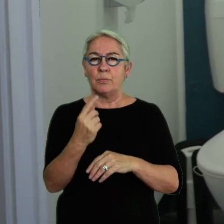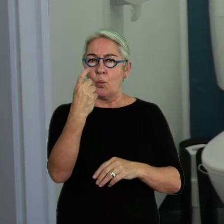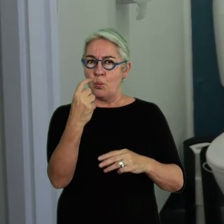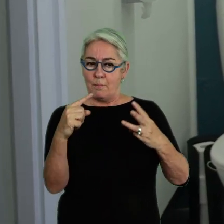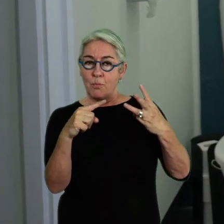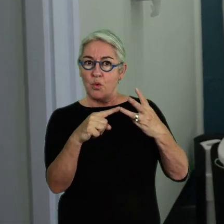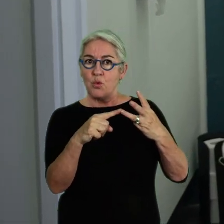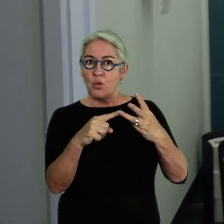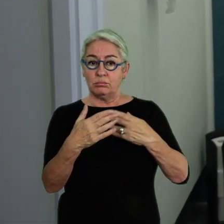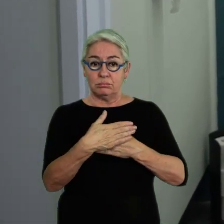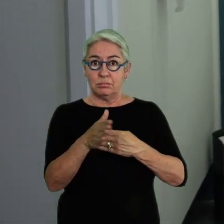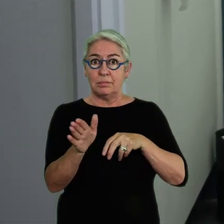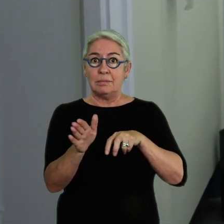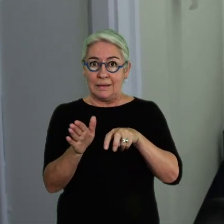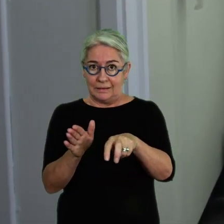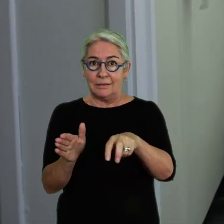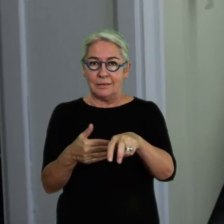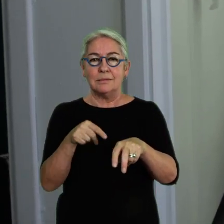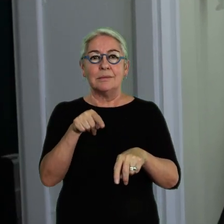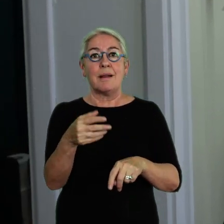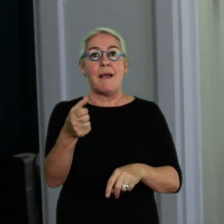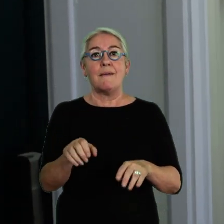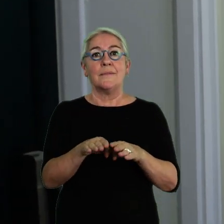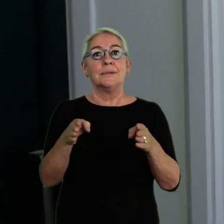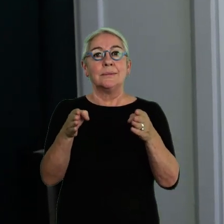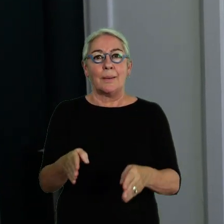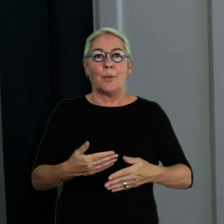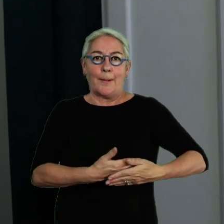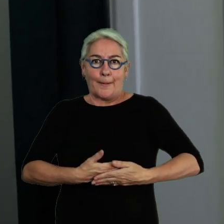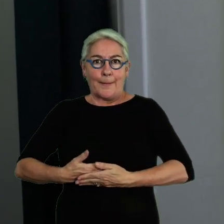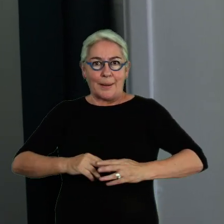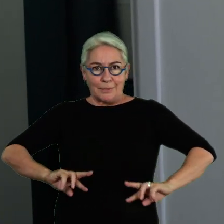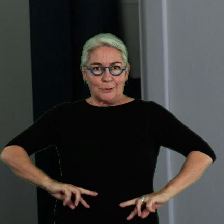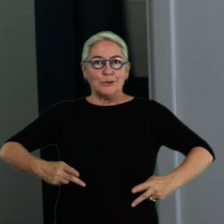The third cubicle has a baby change table and a curtain.